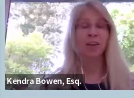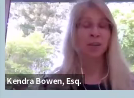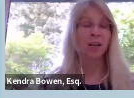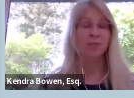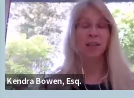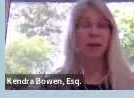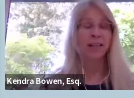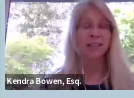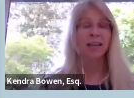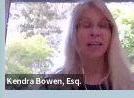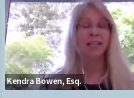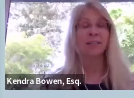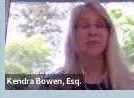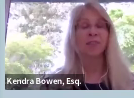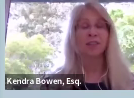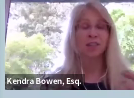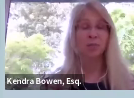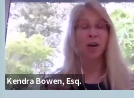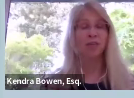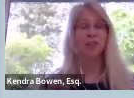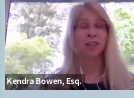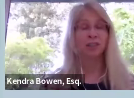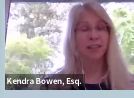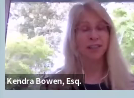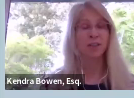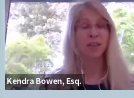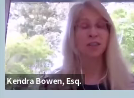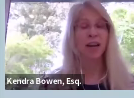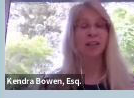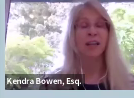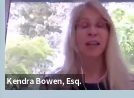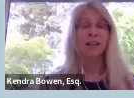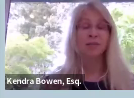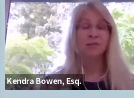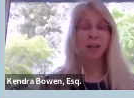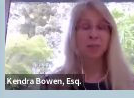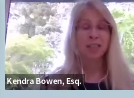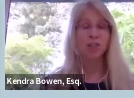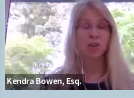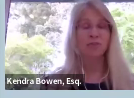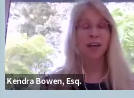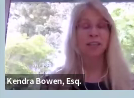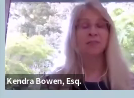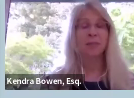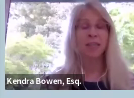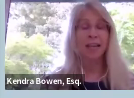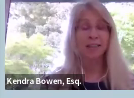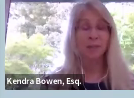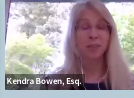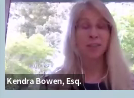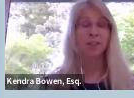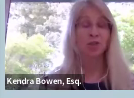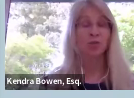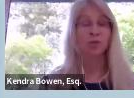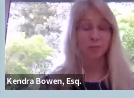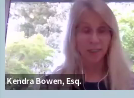a parent becomes incapacitated, there is no power of attorney or advanced healthcare directive, family is notified, family has